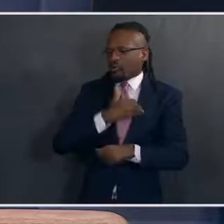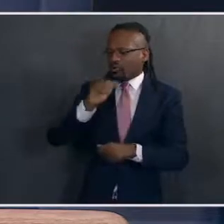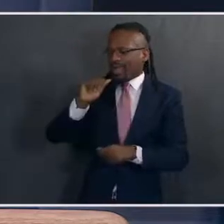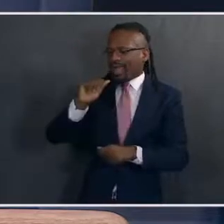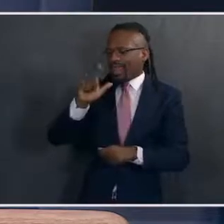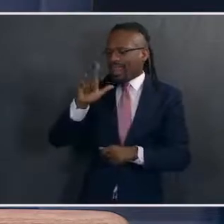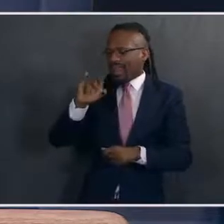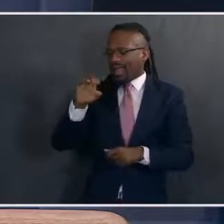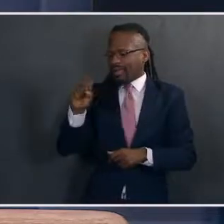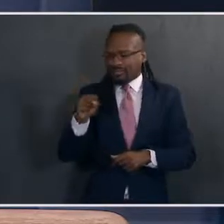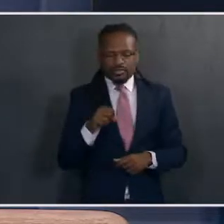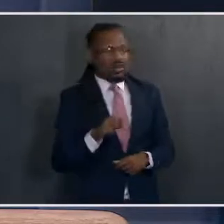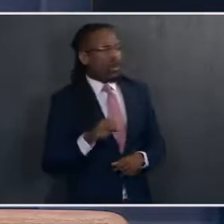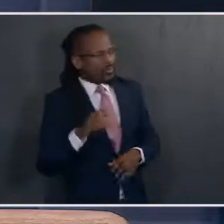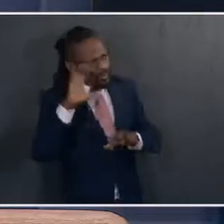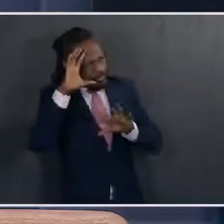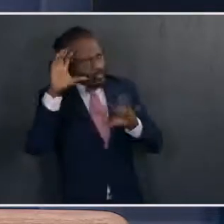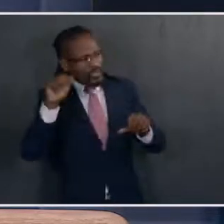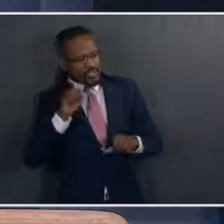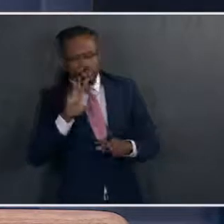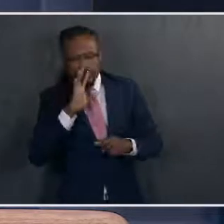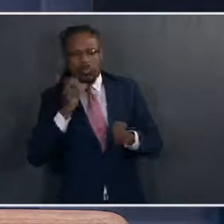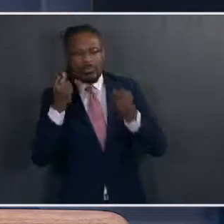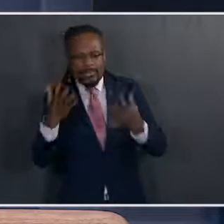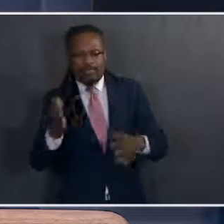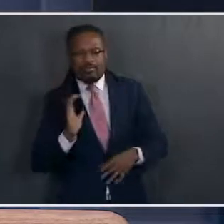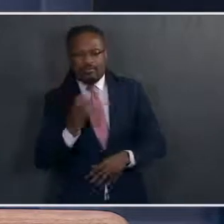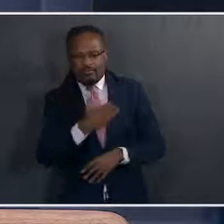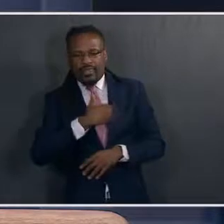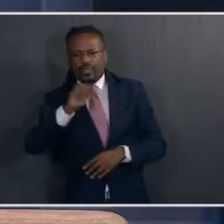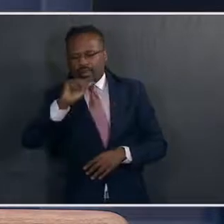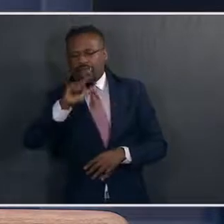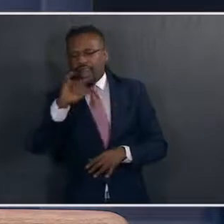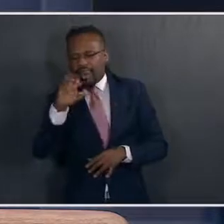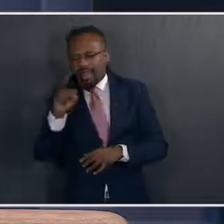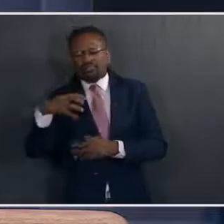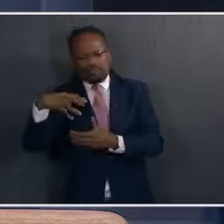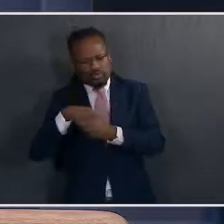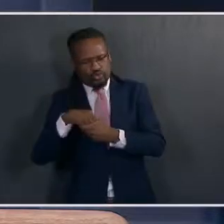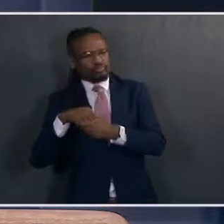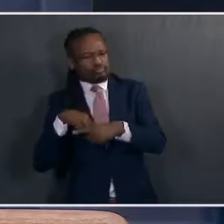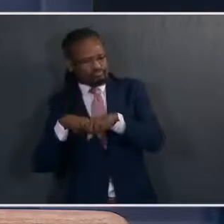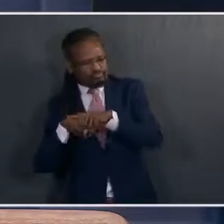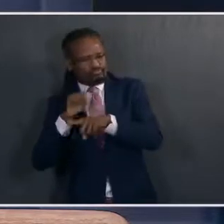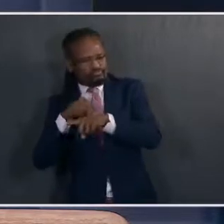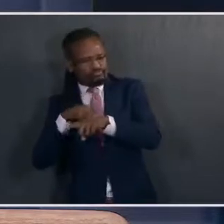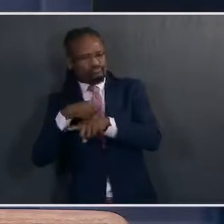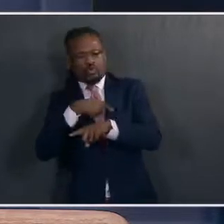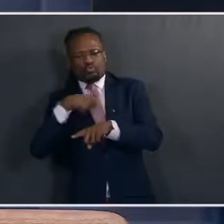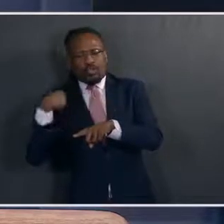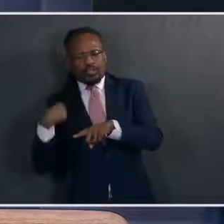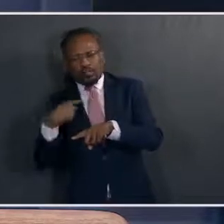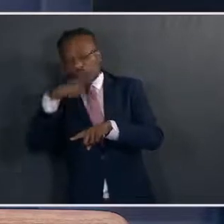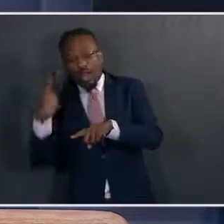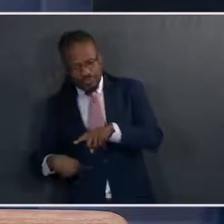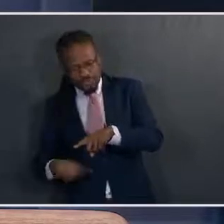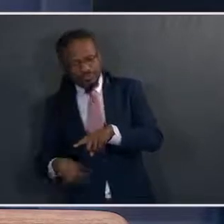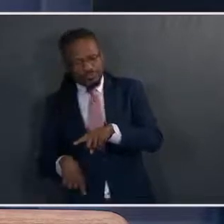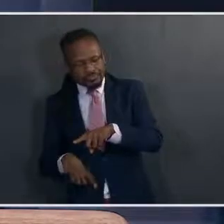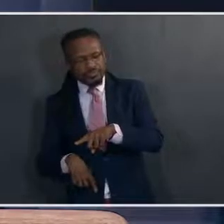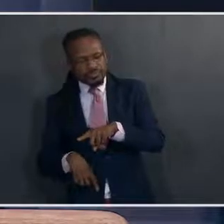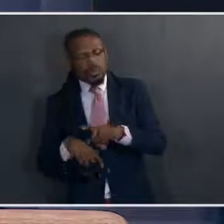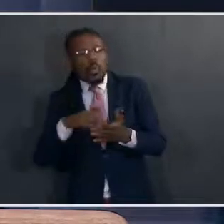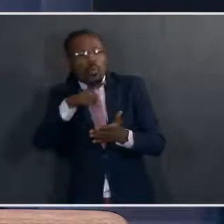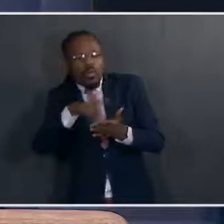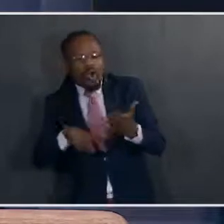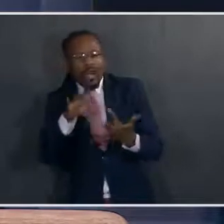allies about a range of issues of mutual interest, of course, including Russia. In terms of what sanctions options may exist or what